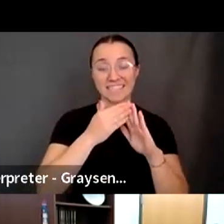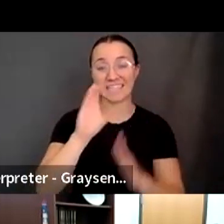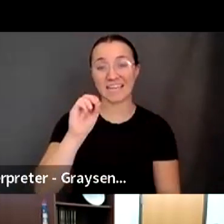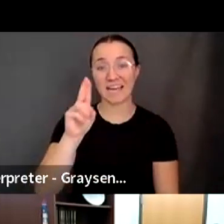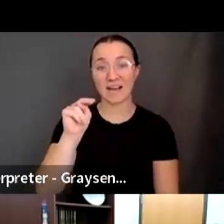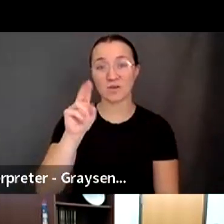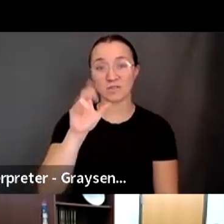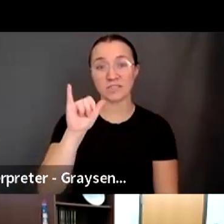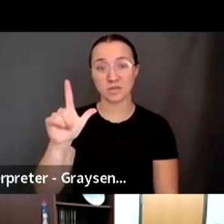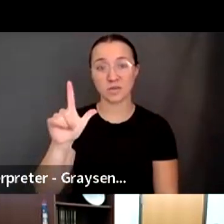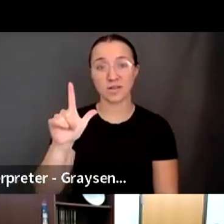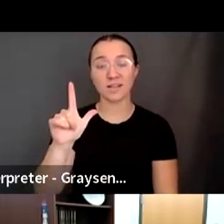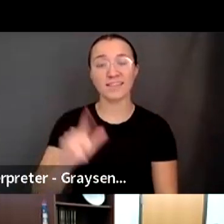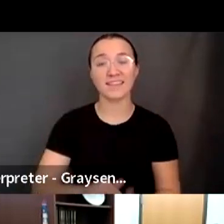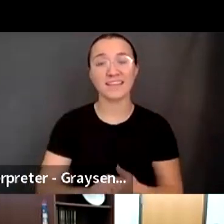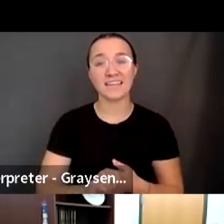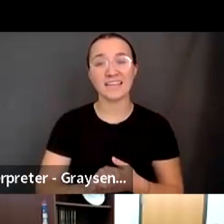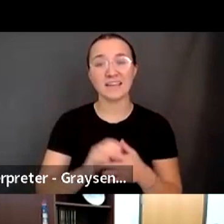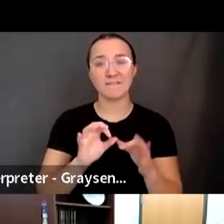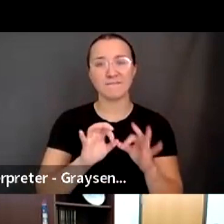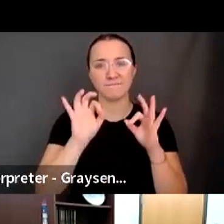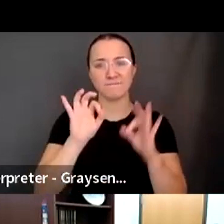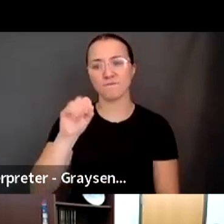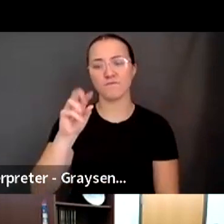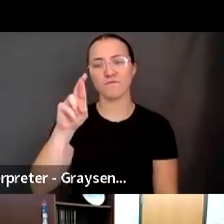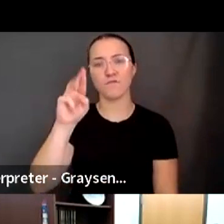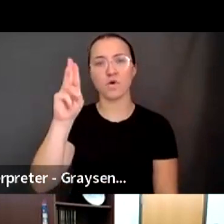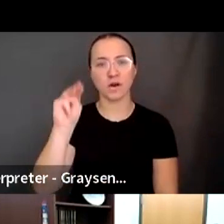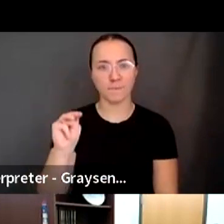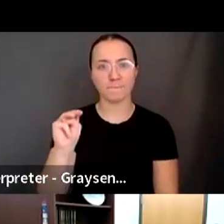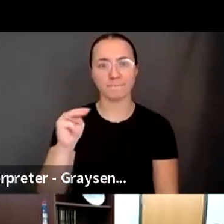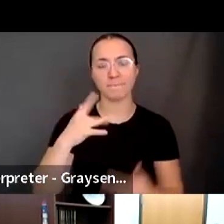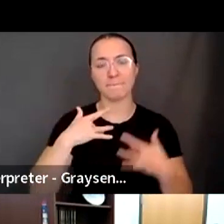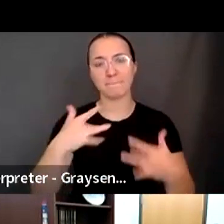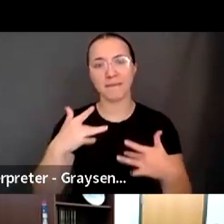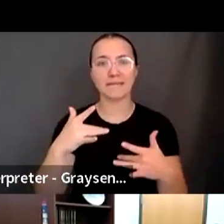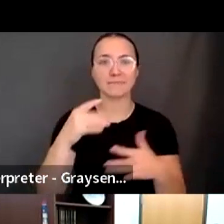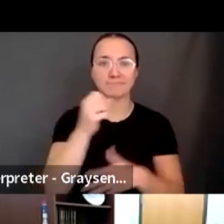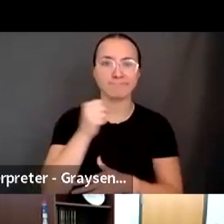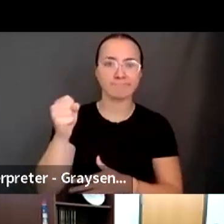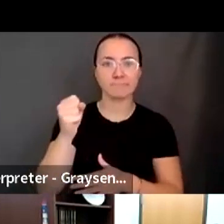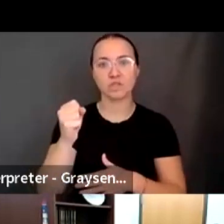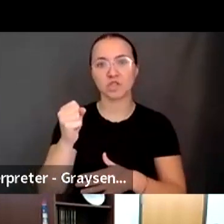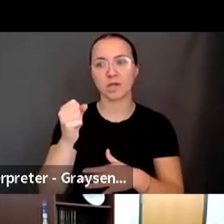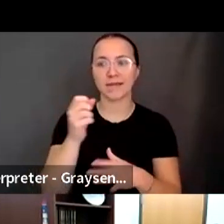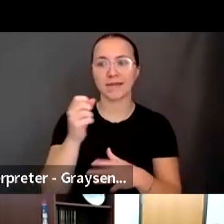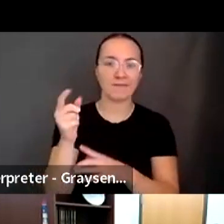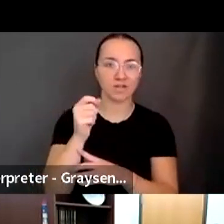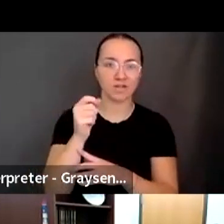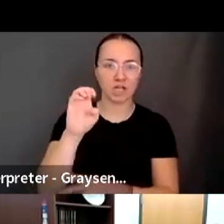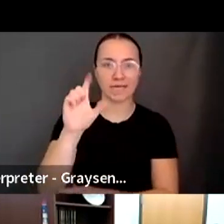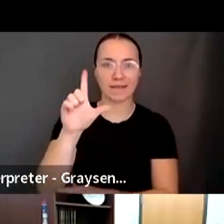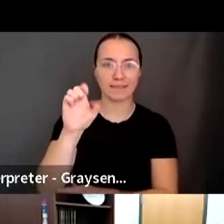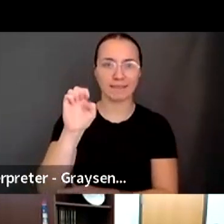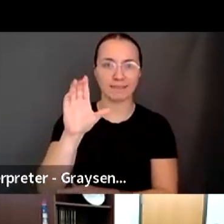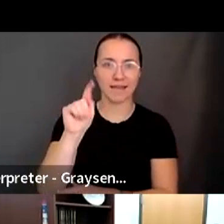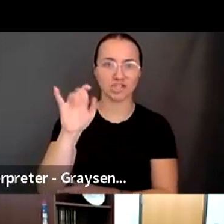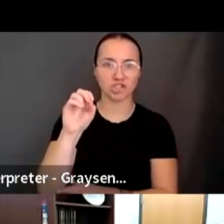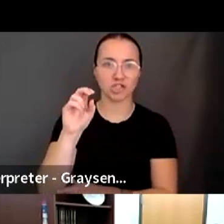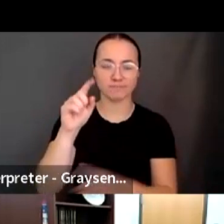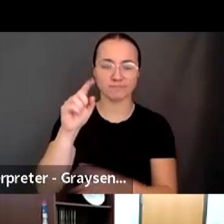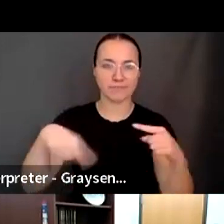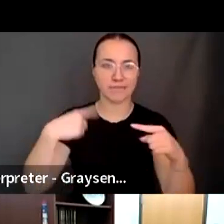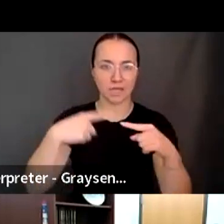Codi has typically held forums during each city election cycle, and we're going to need to start planning in the coming weeks in order to do